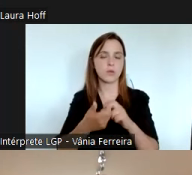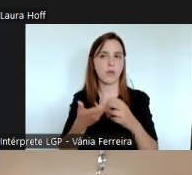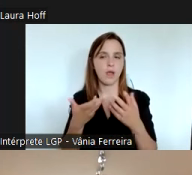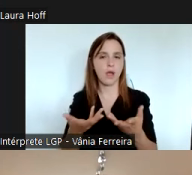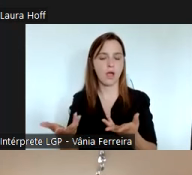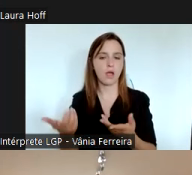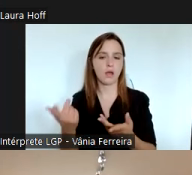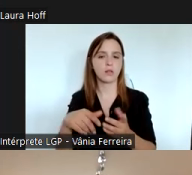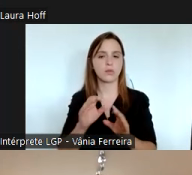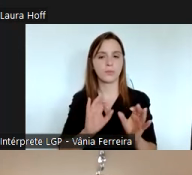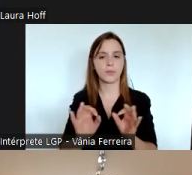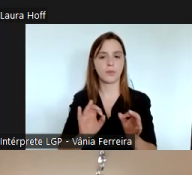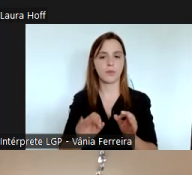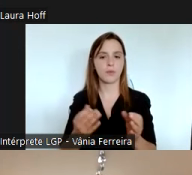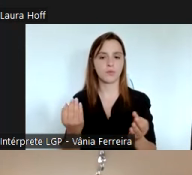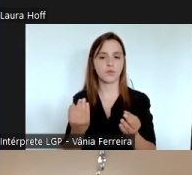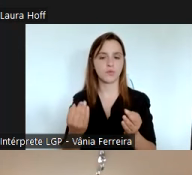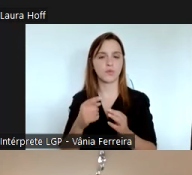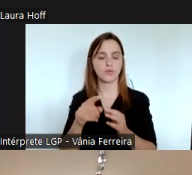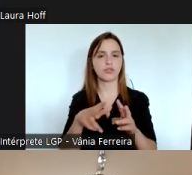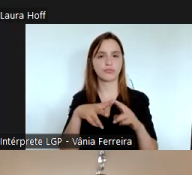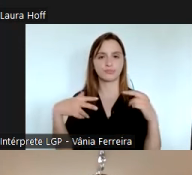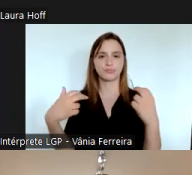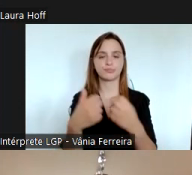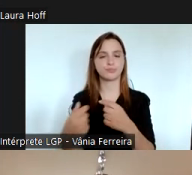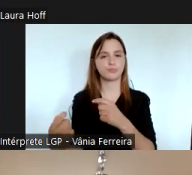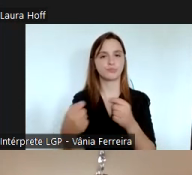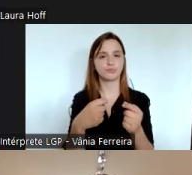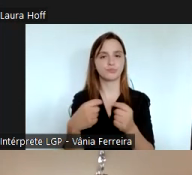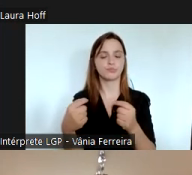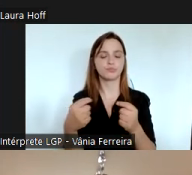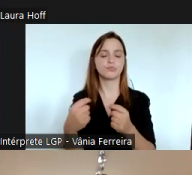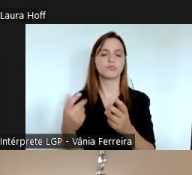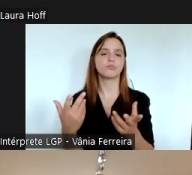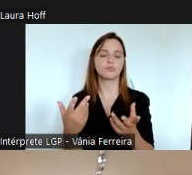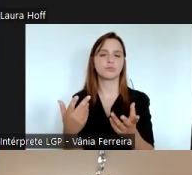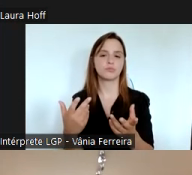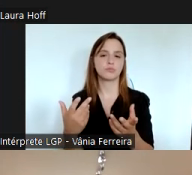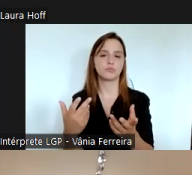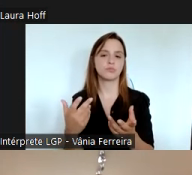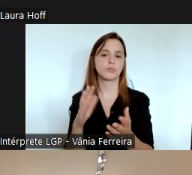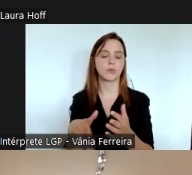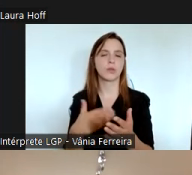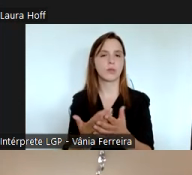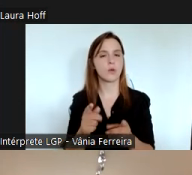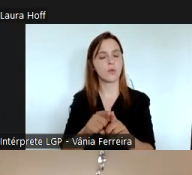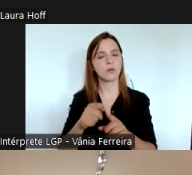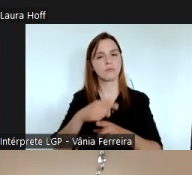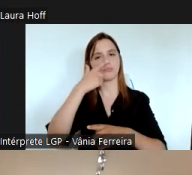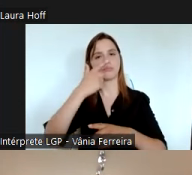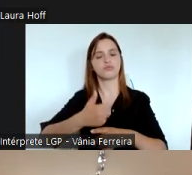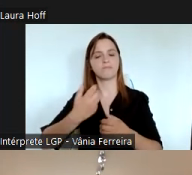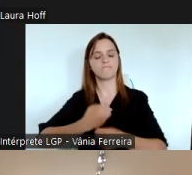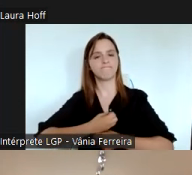an interdisciplinary roundtable discussion to examine the role of the state in guaranteeing freedom of expression online,